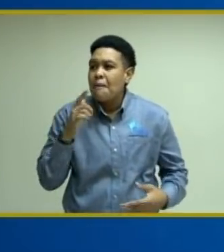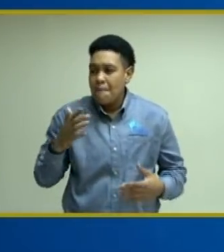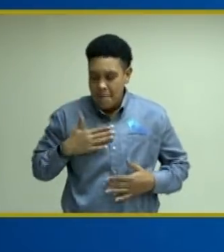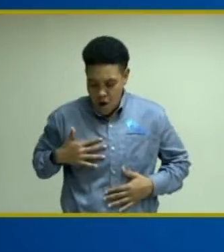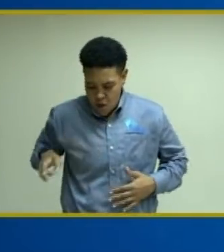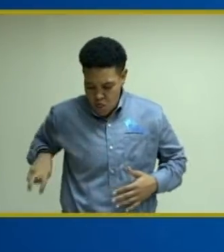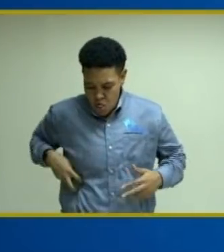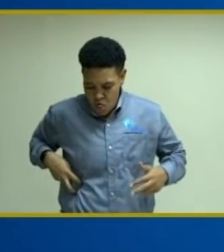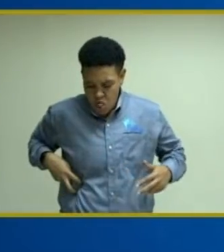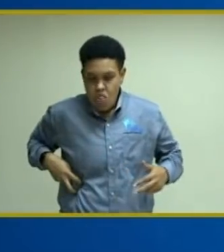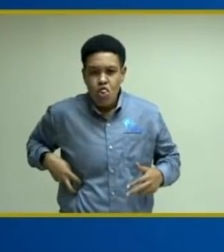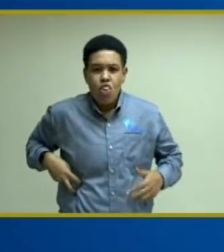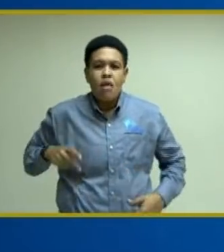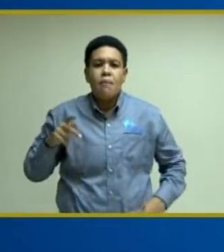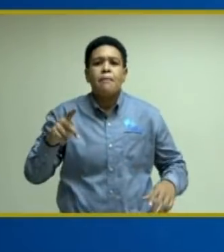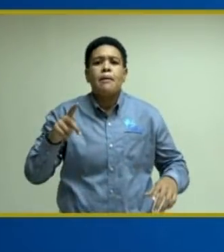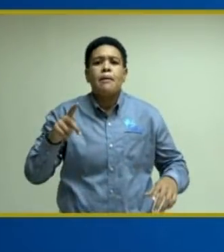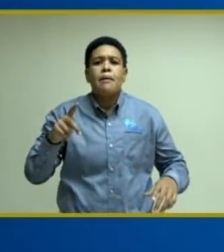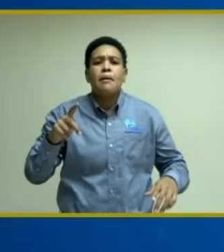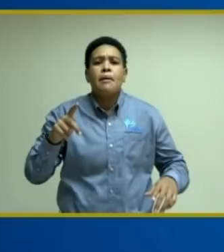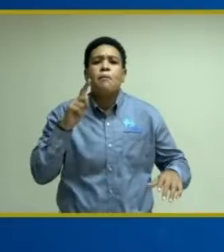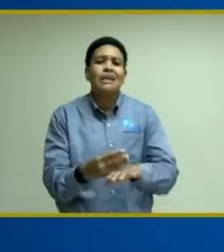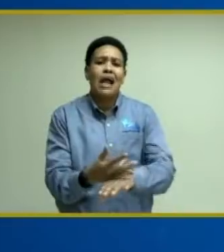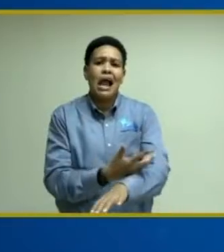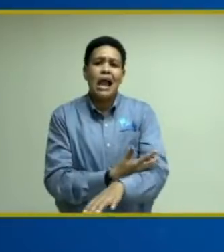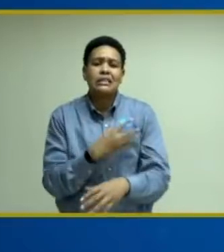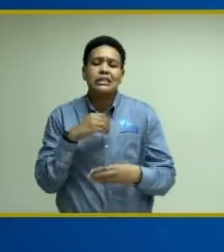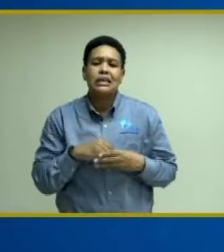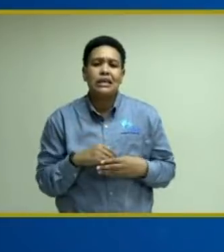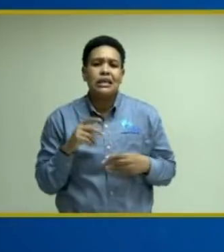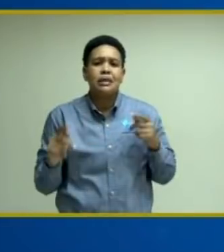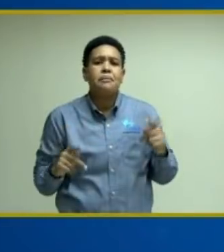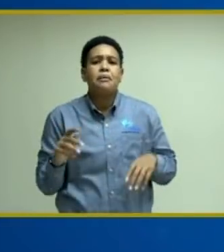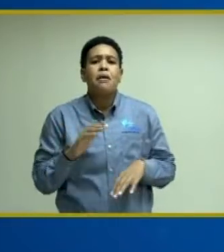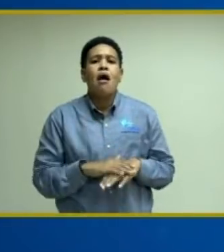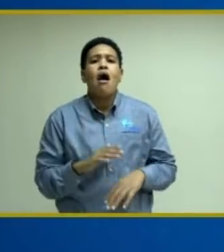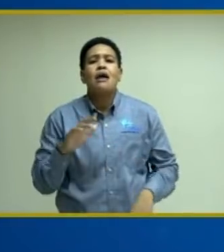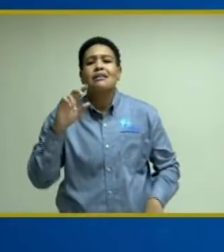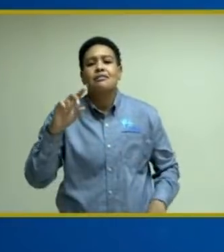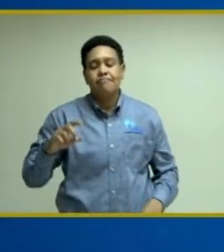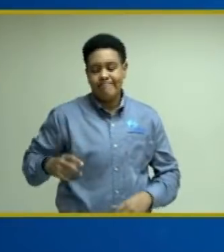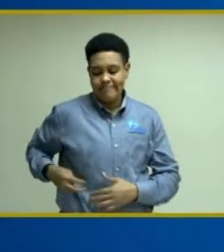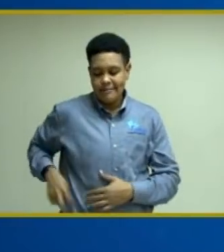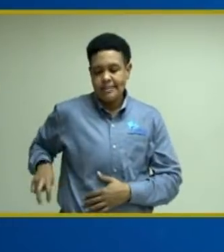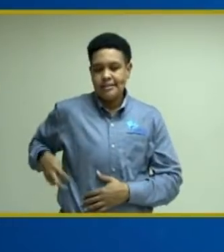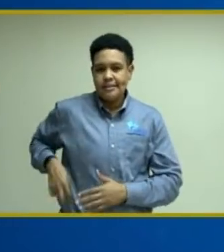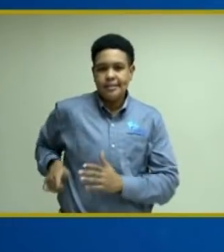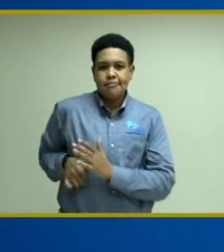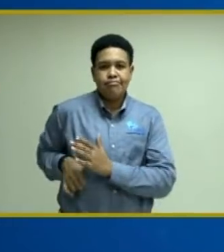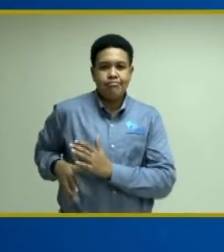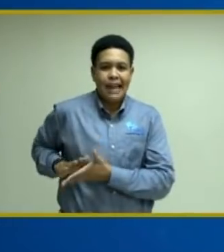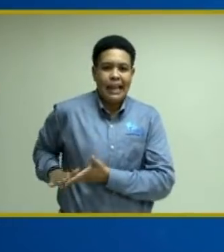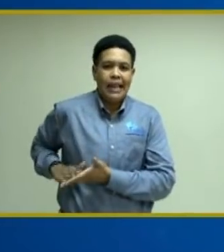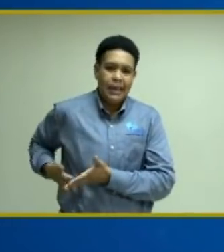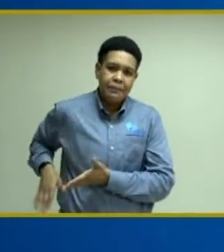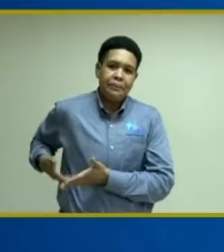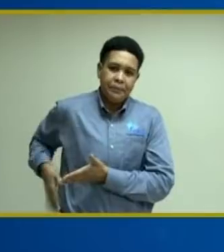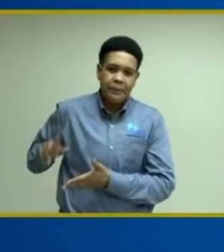patients, patients with active cancers, persons on chronic dialysis, persons with severe